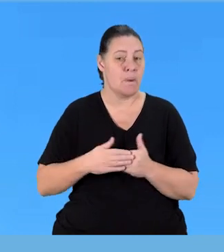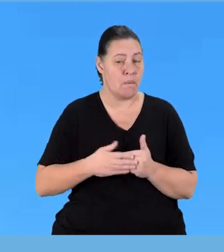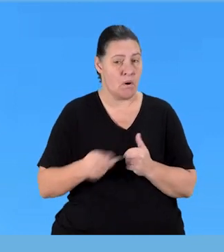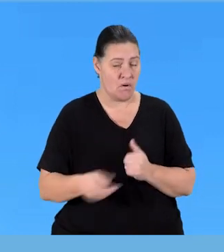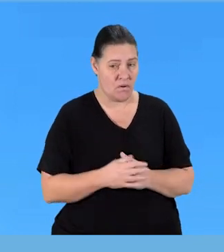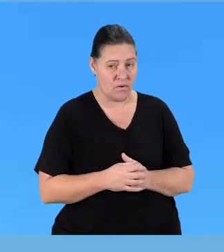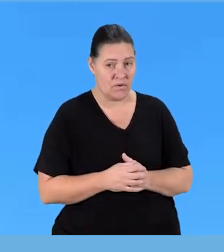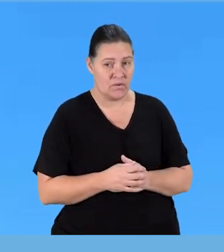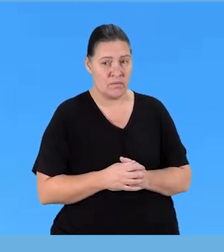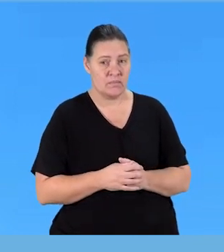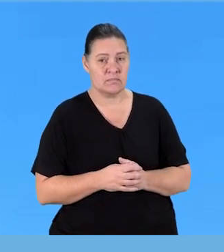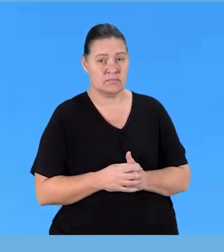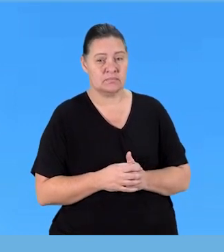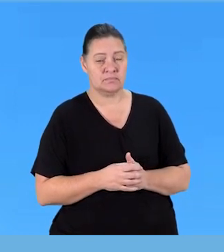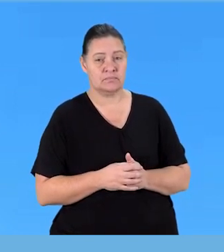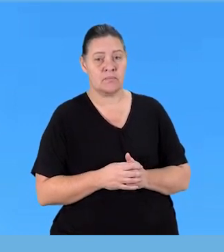Furthermore,